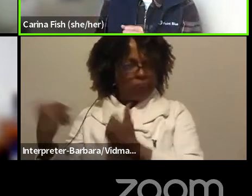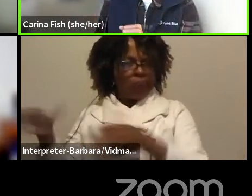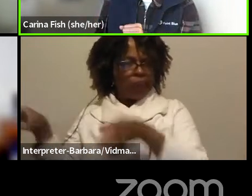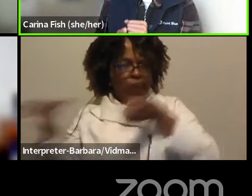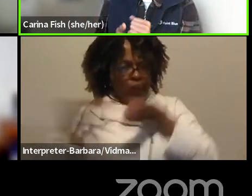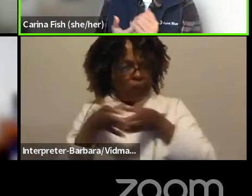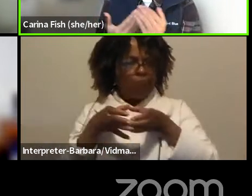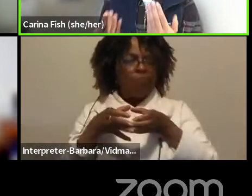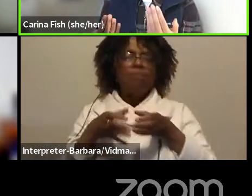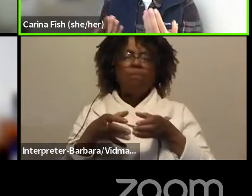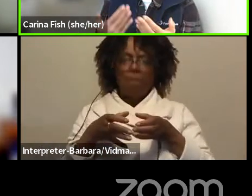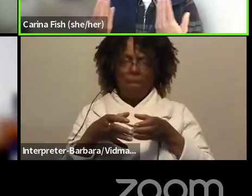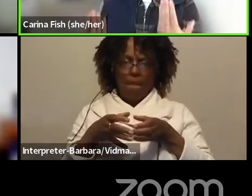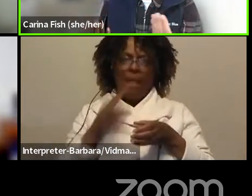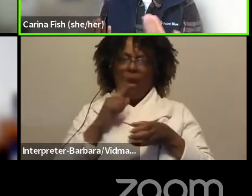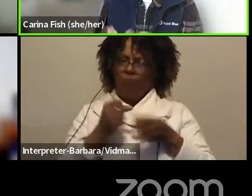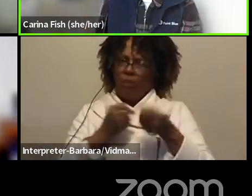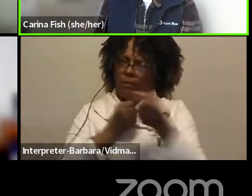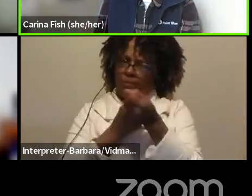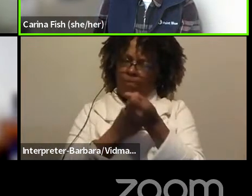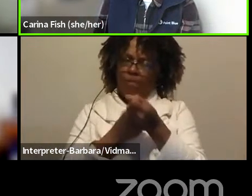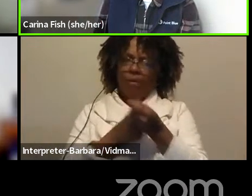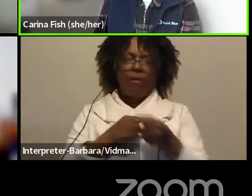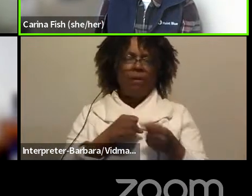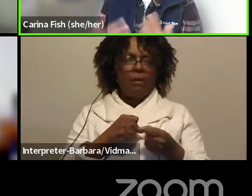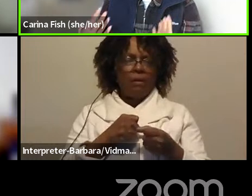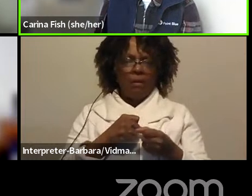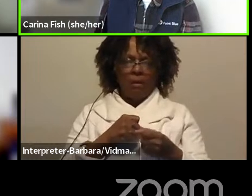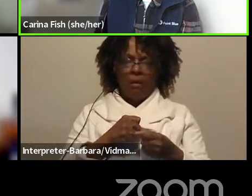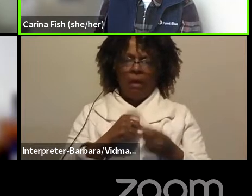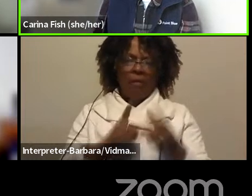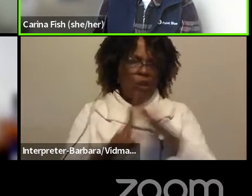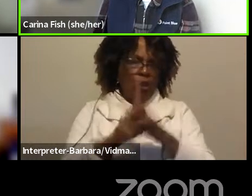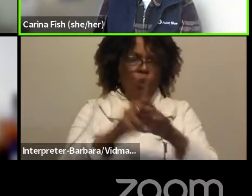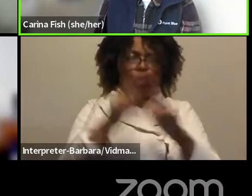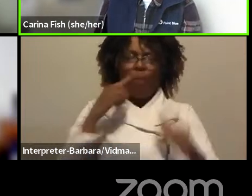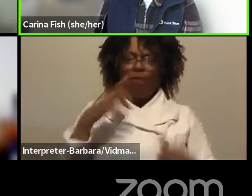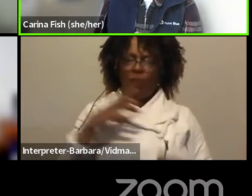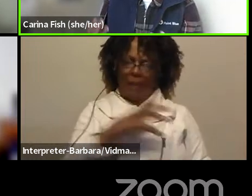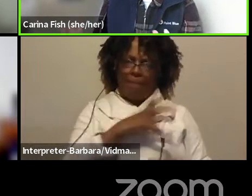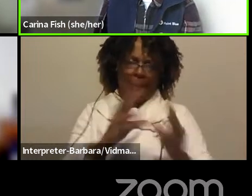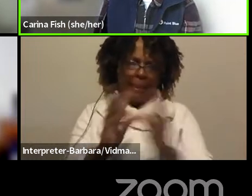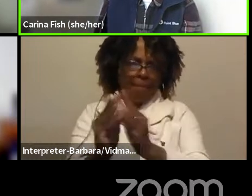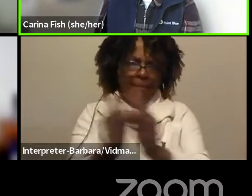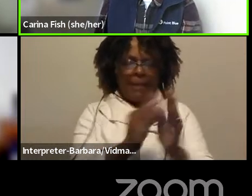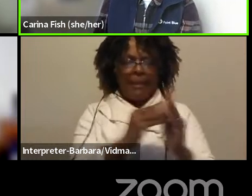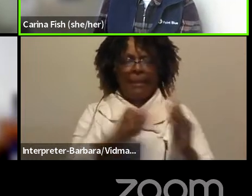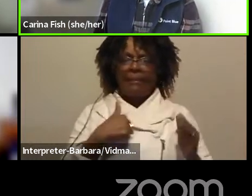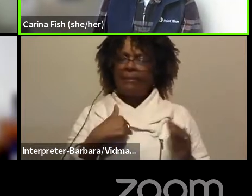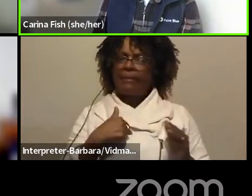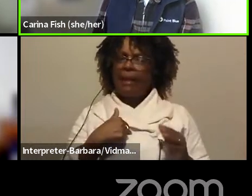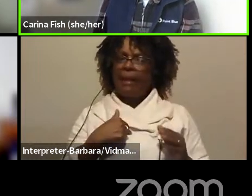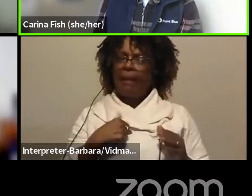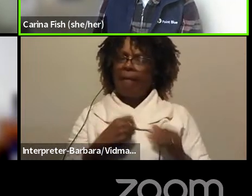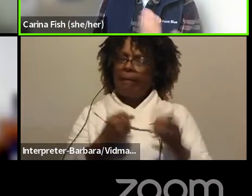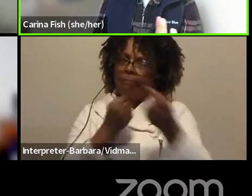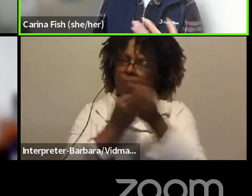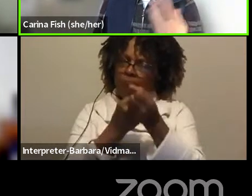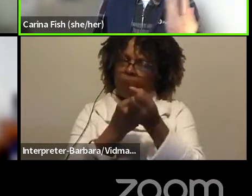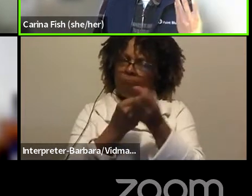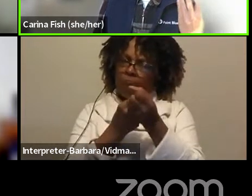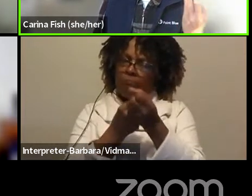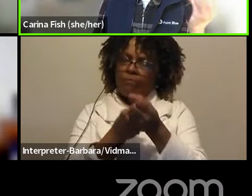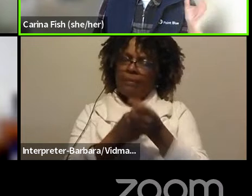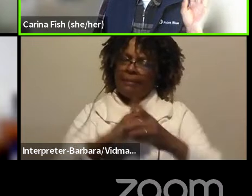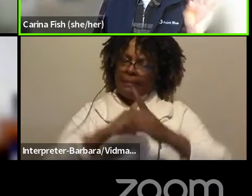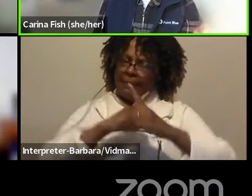rather, in terms of going and like showing up for the committee meetings and having to basically defend our humanity and whatnot. And so at that